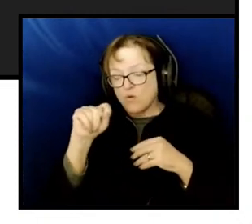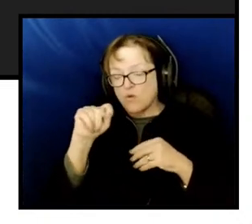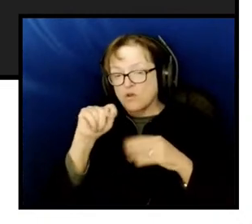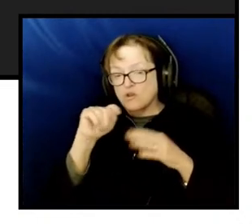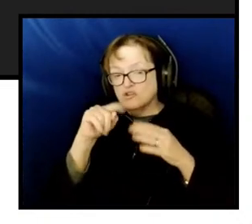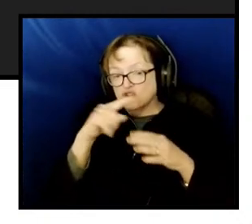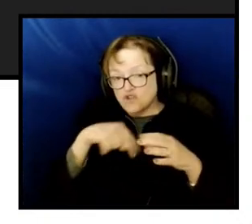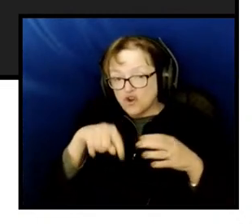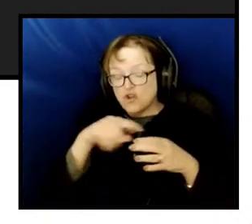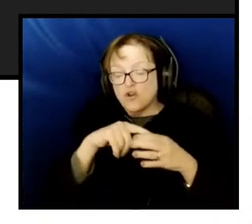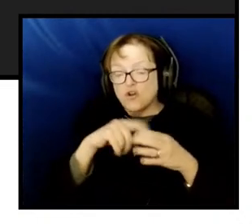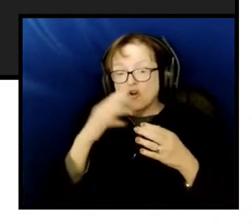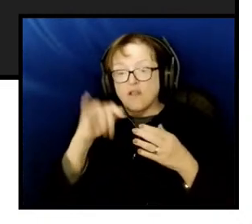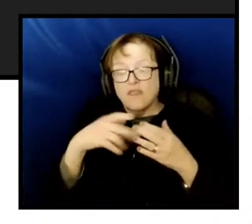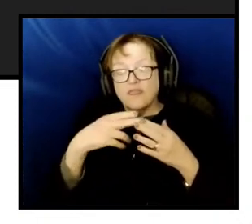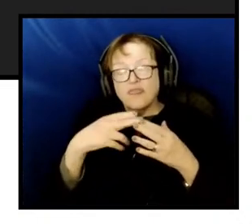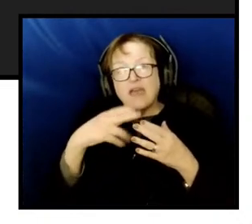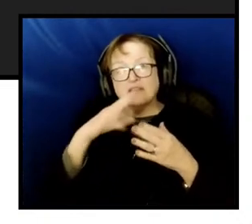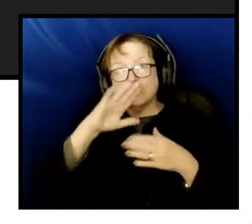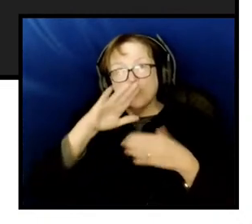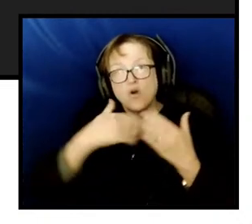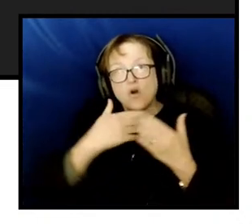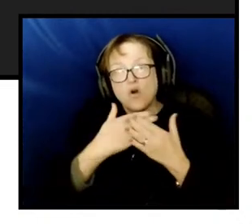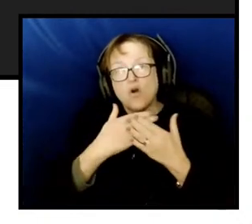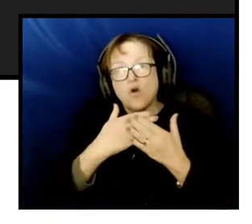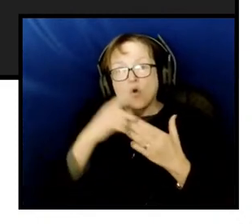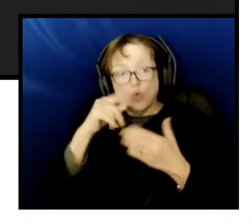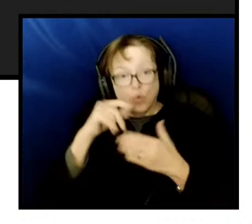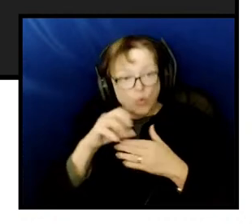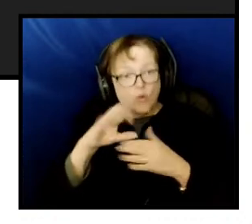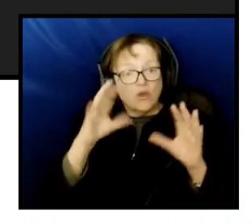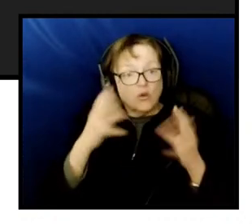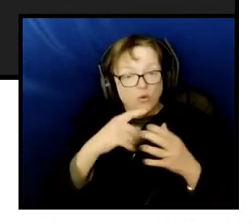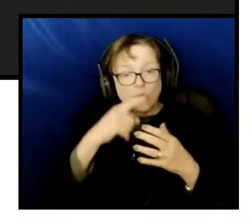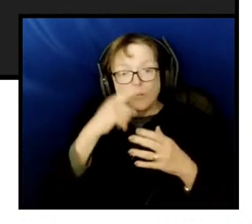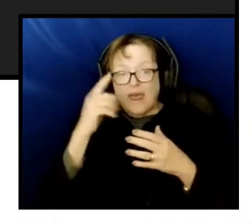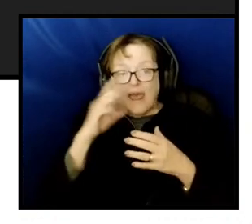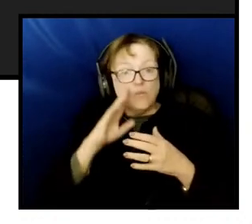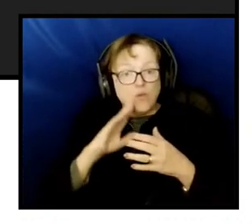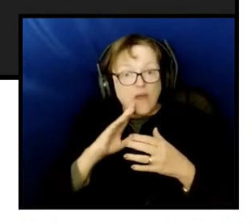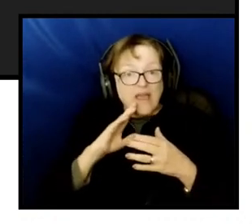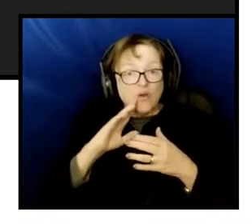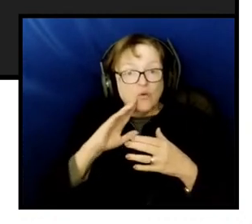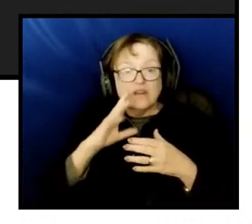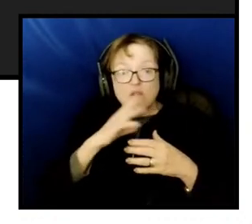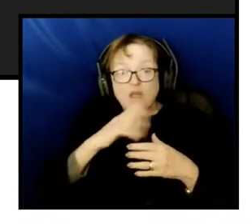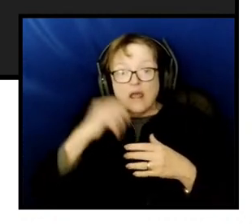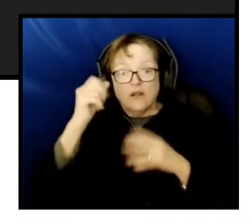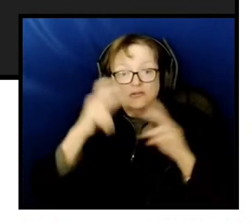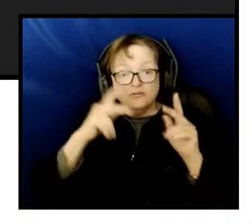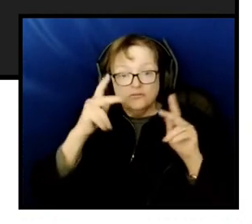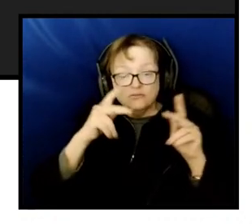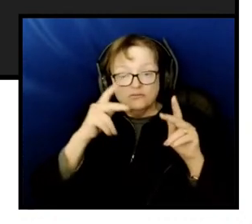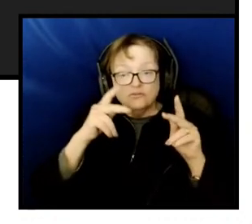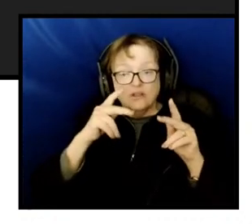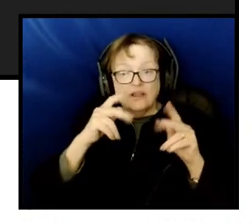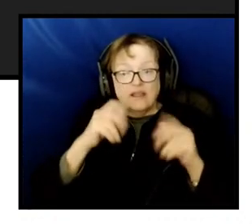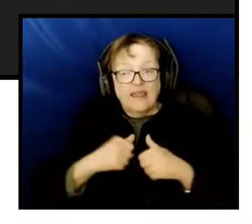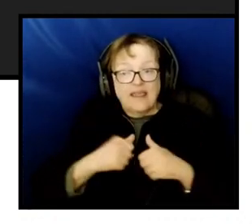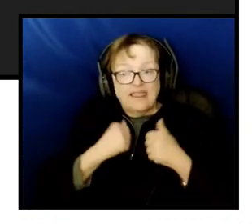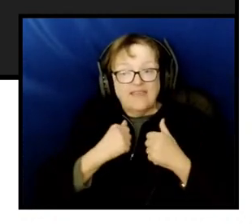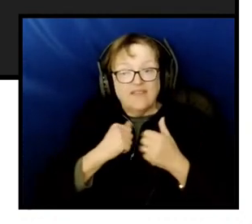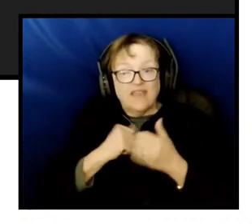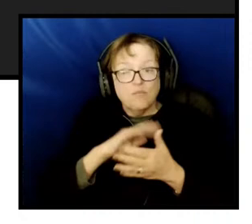Griot Circle is an all queer group of Black and Brown elders living abundantly and